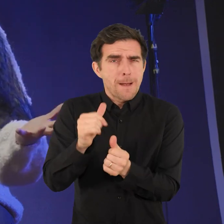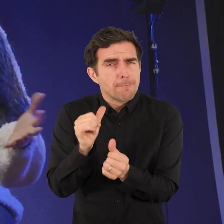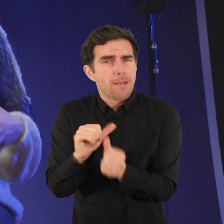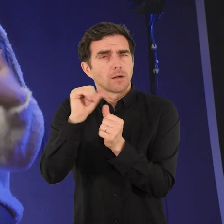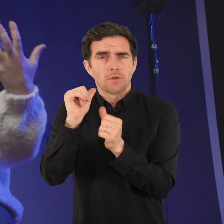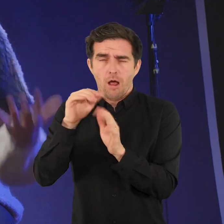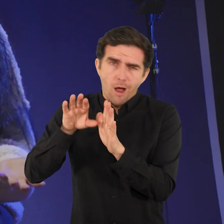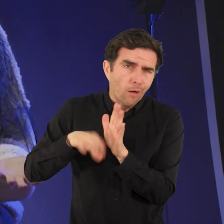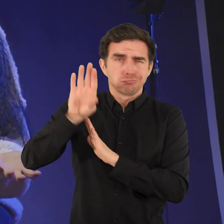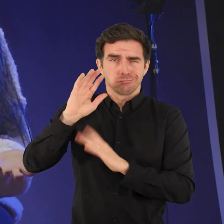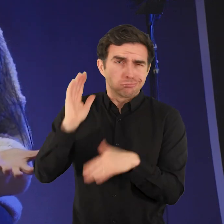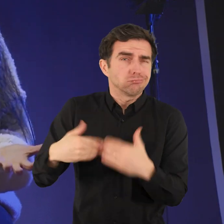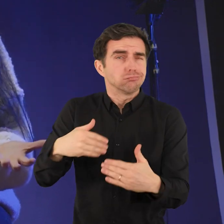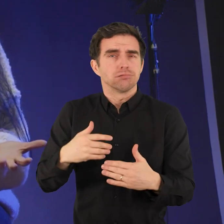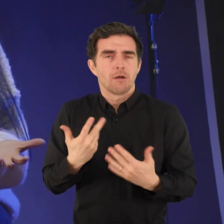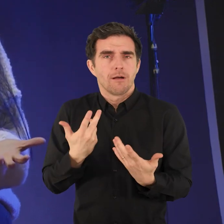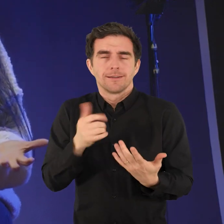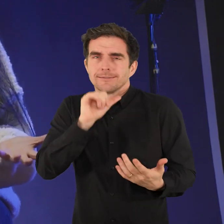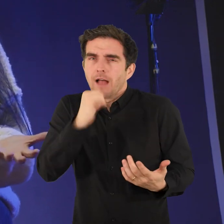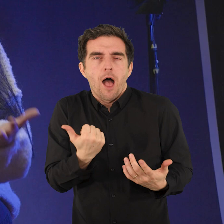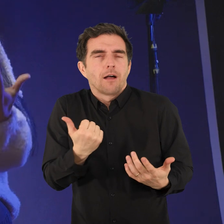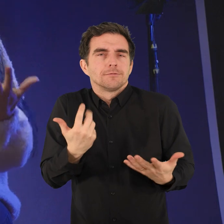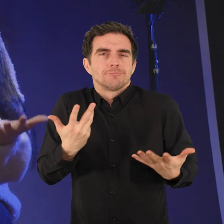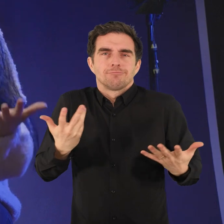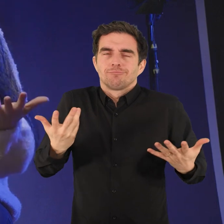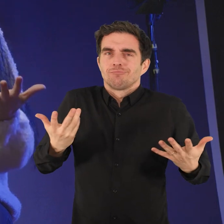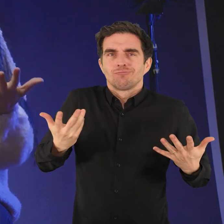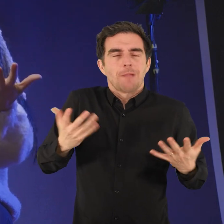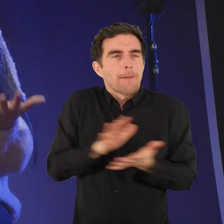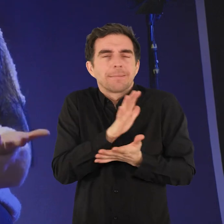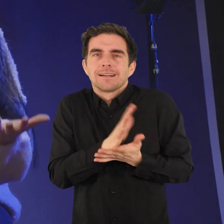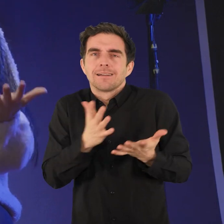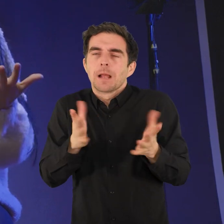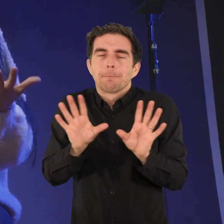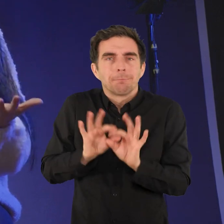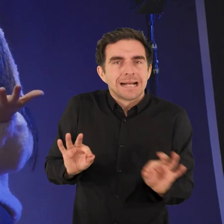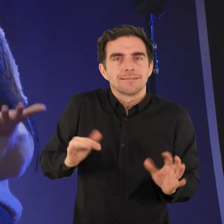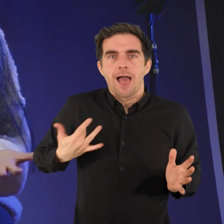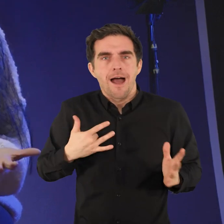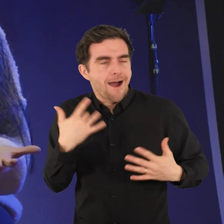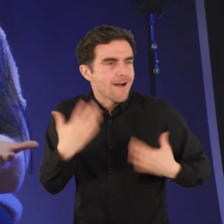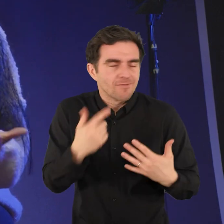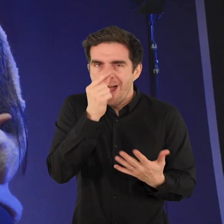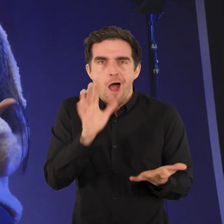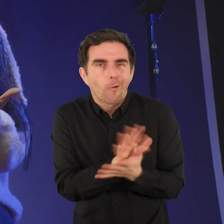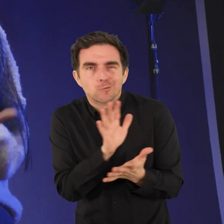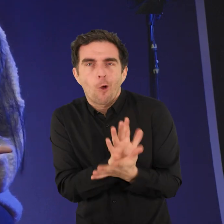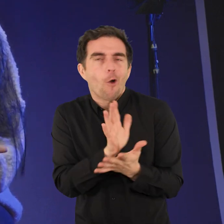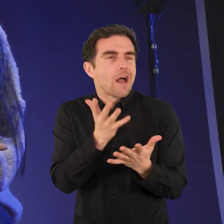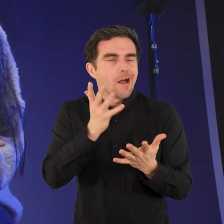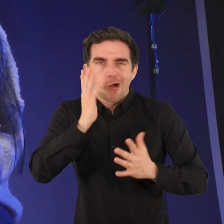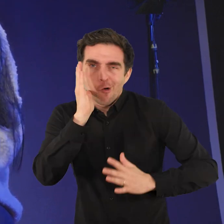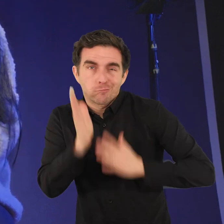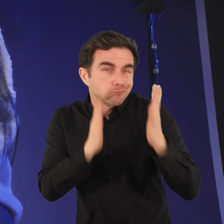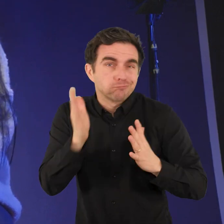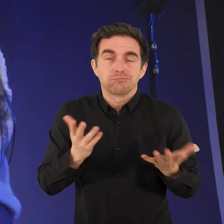country and making it even better, and just having a nice, happy and peaceful life where we can enjoy